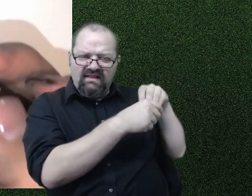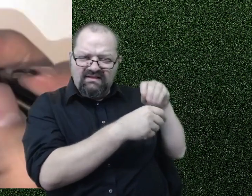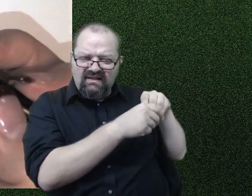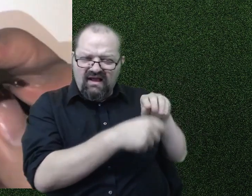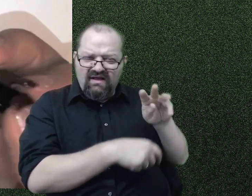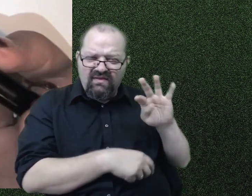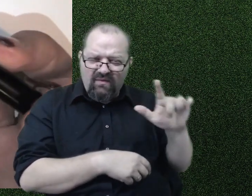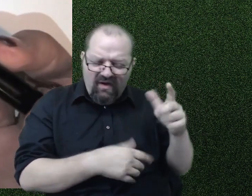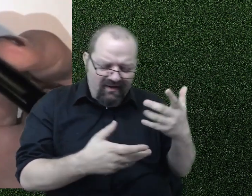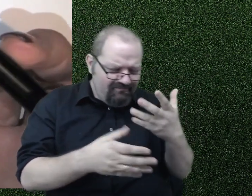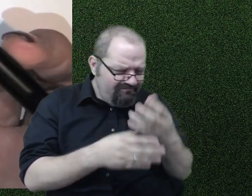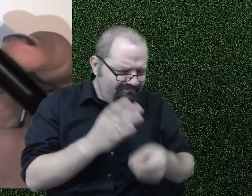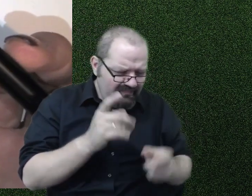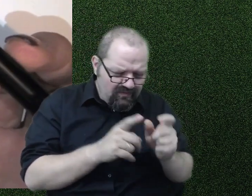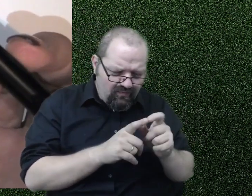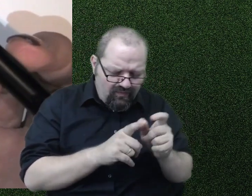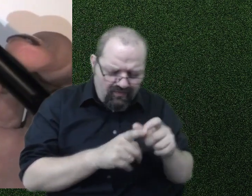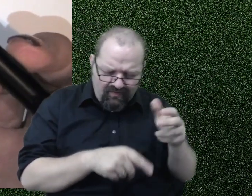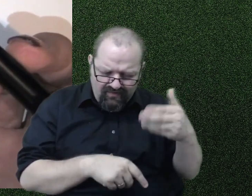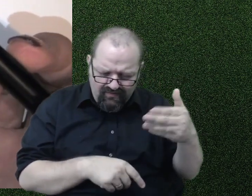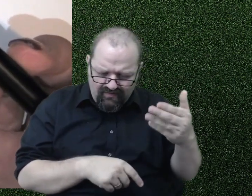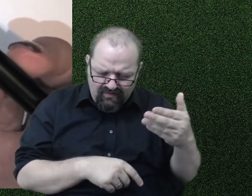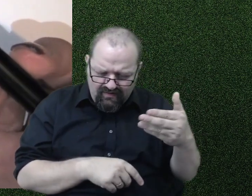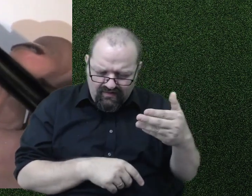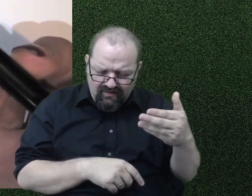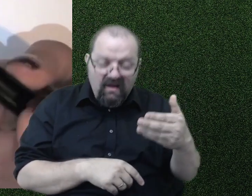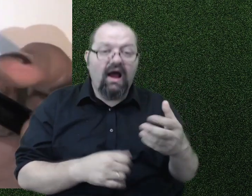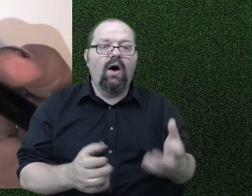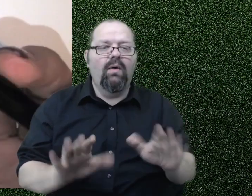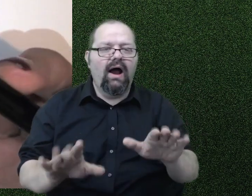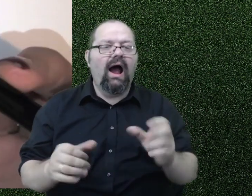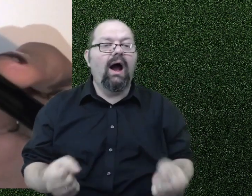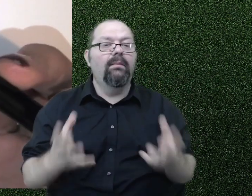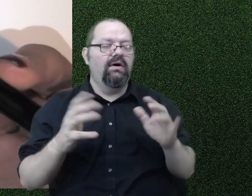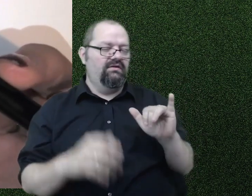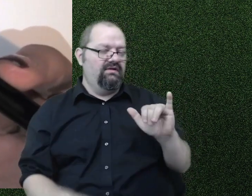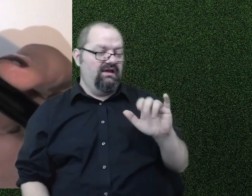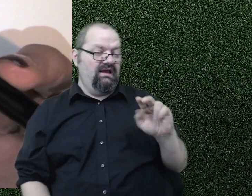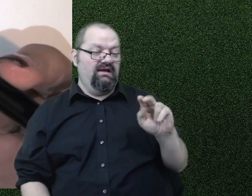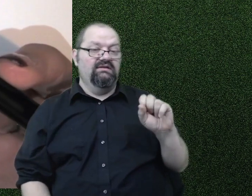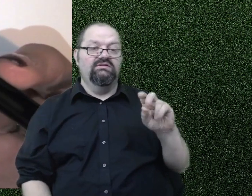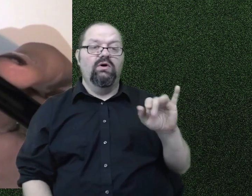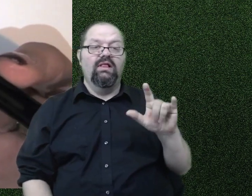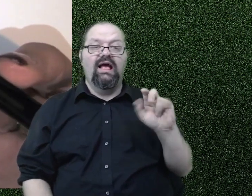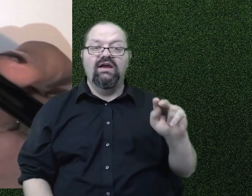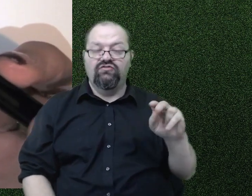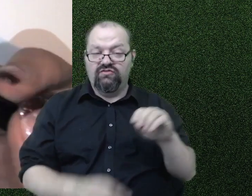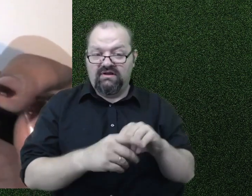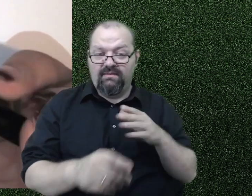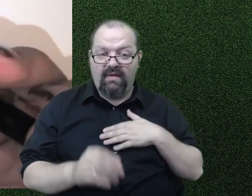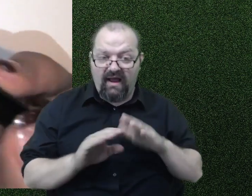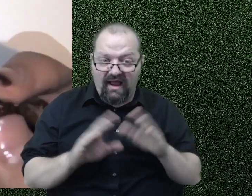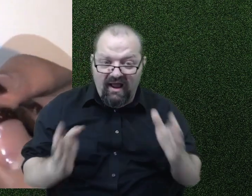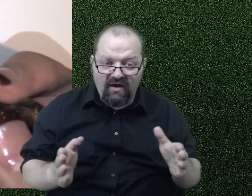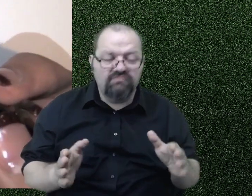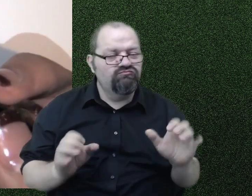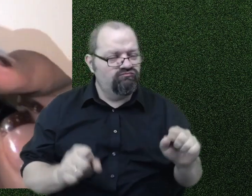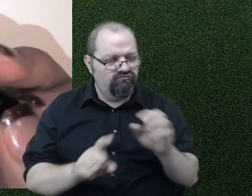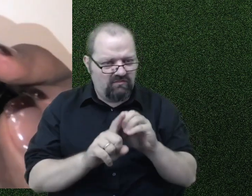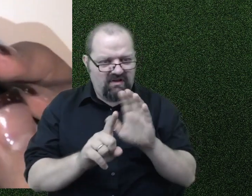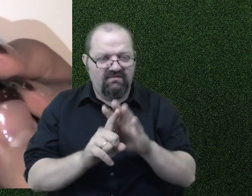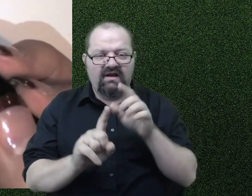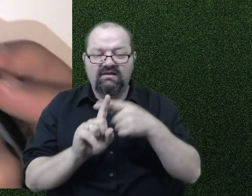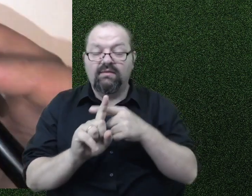losing the word right now, but how much insulation I have in my house. It could also just